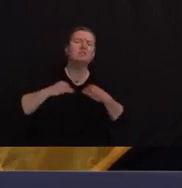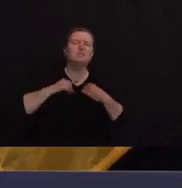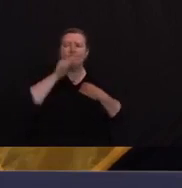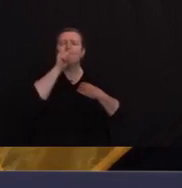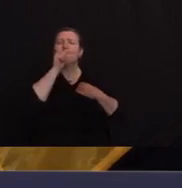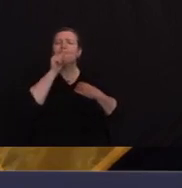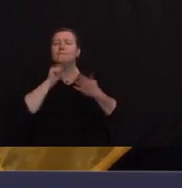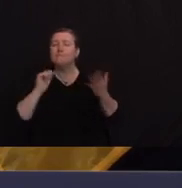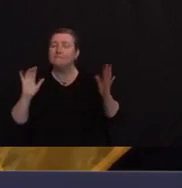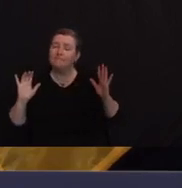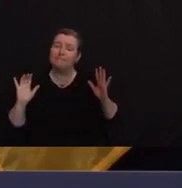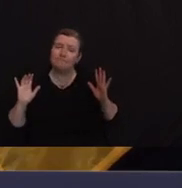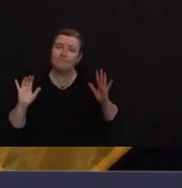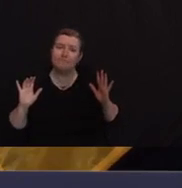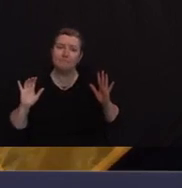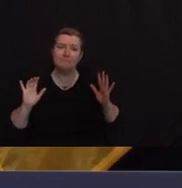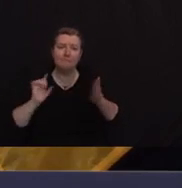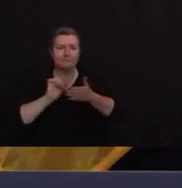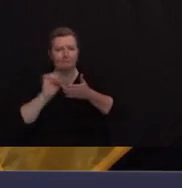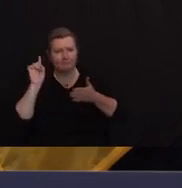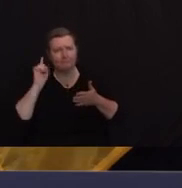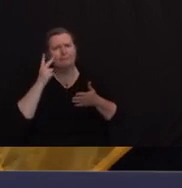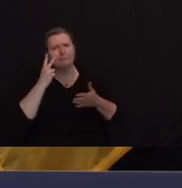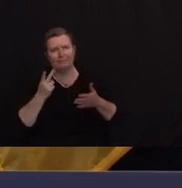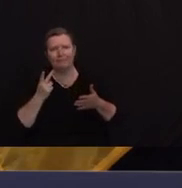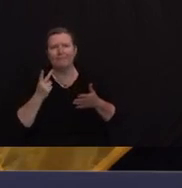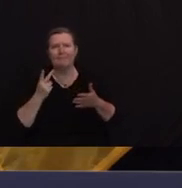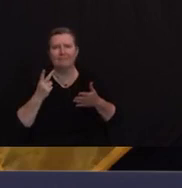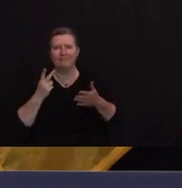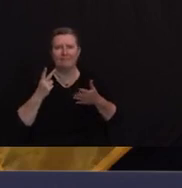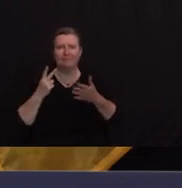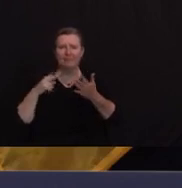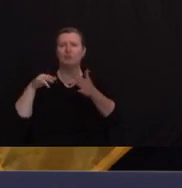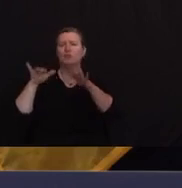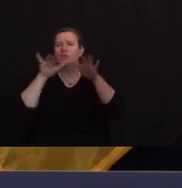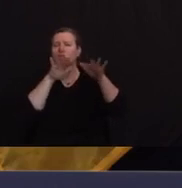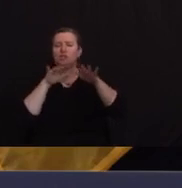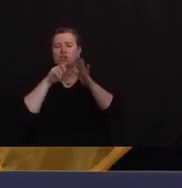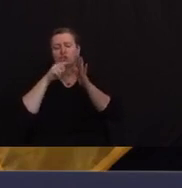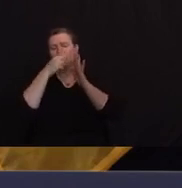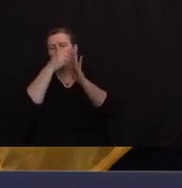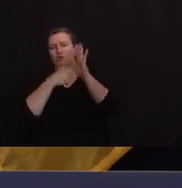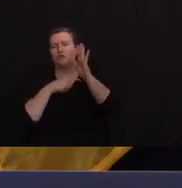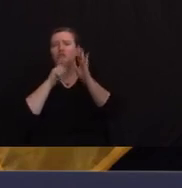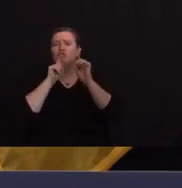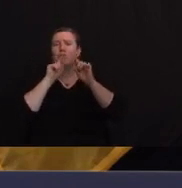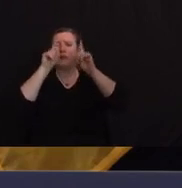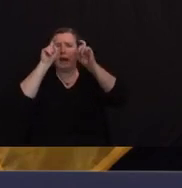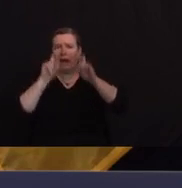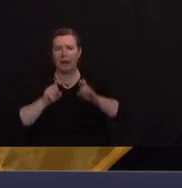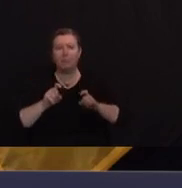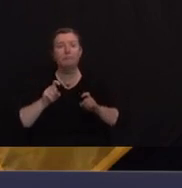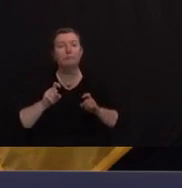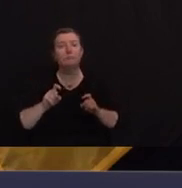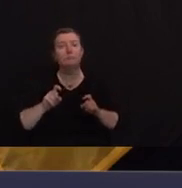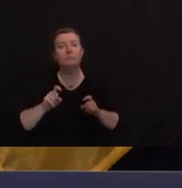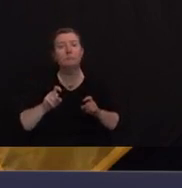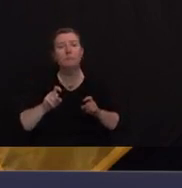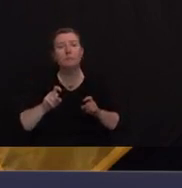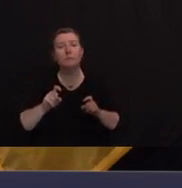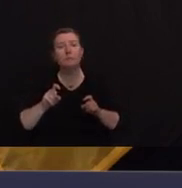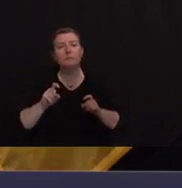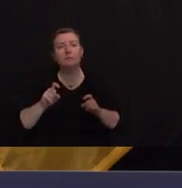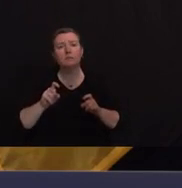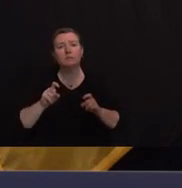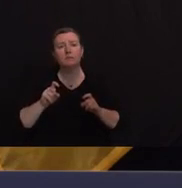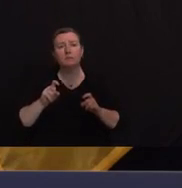It's sort of a high 60% to low 20% yes, no on masking. That's a good place